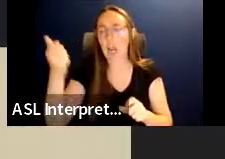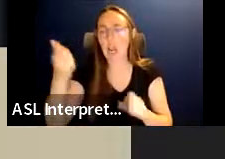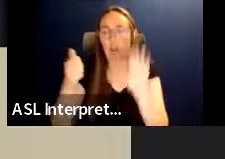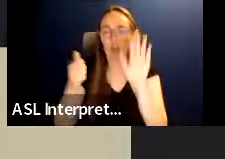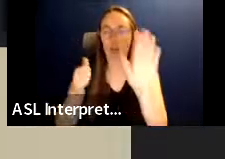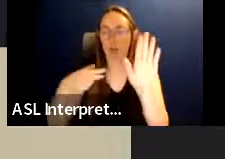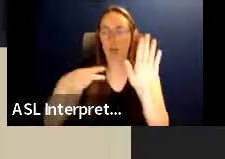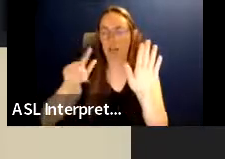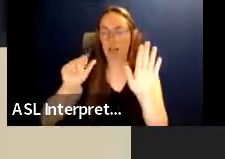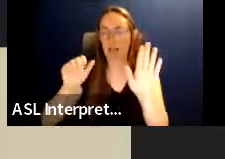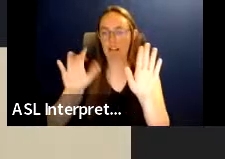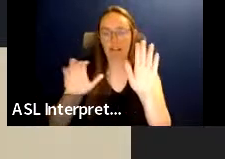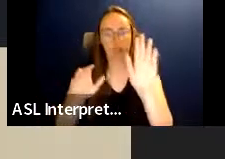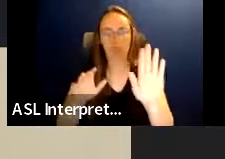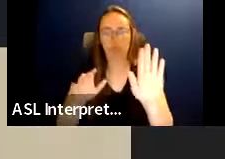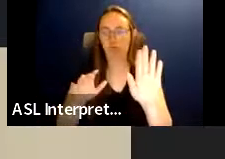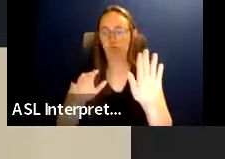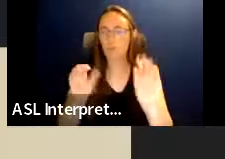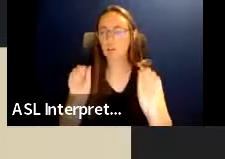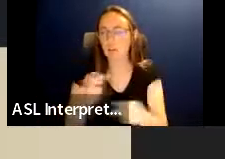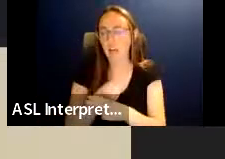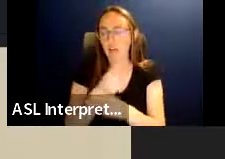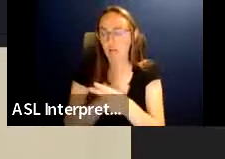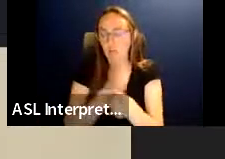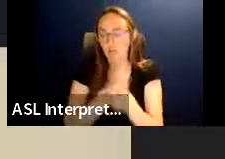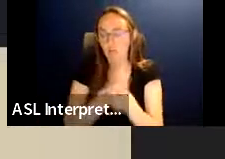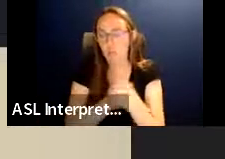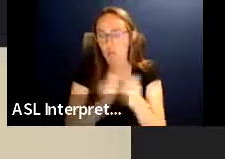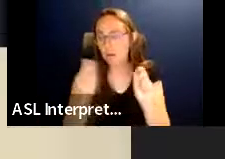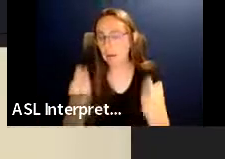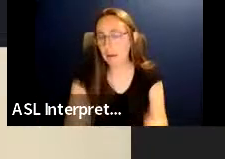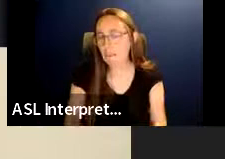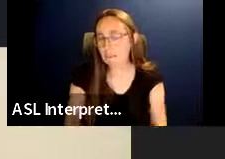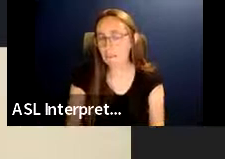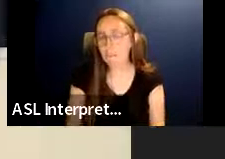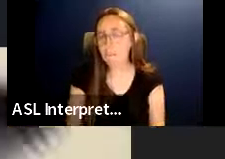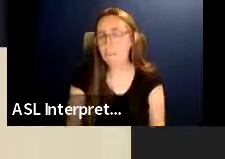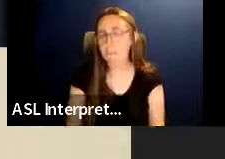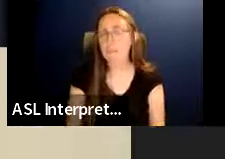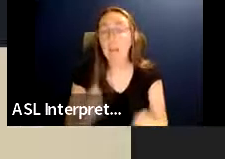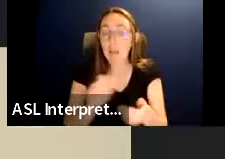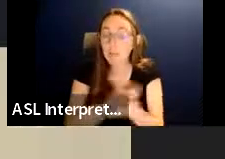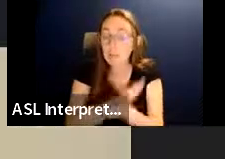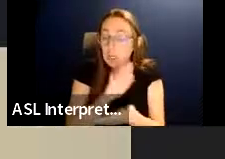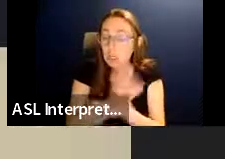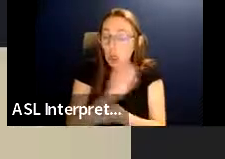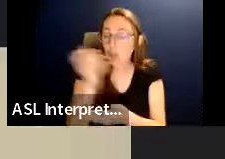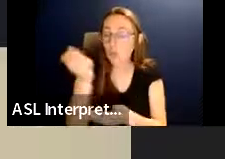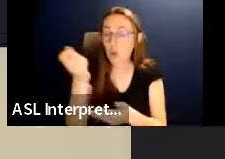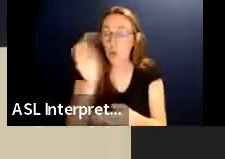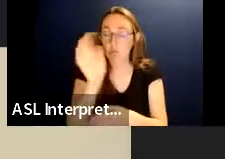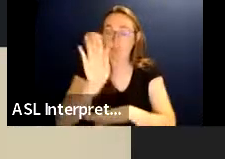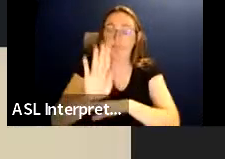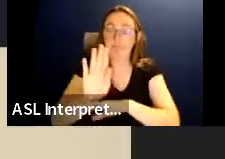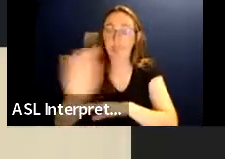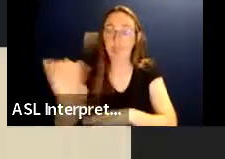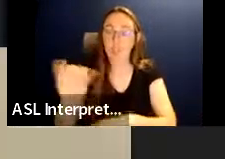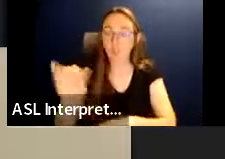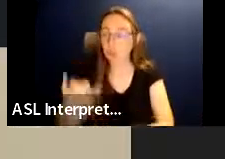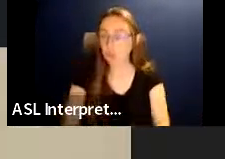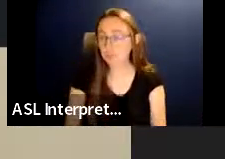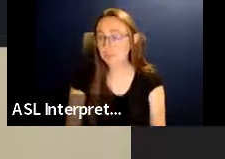there. And you can turn that into a document holder as well with your extra